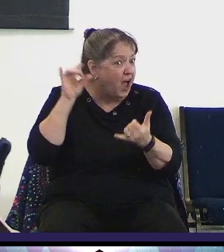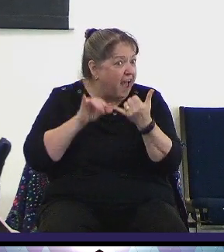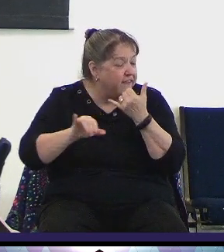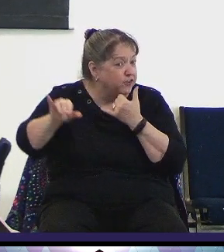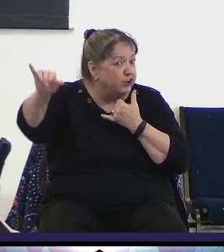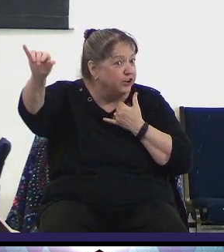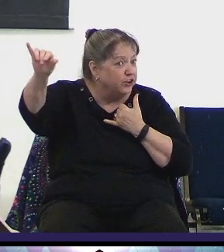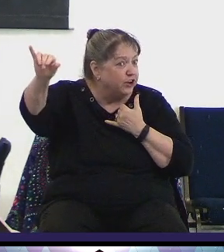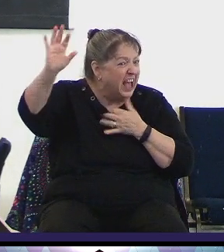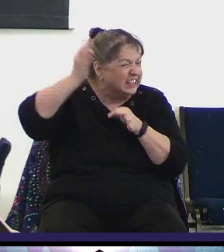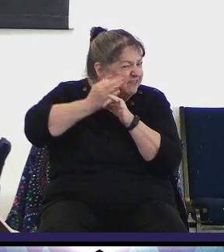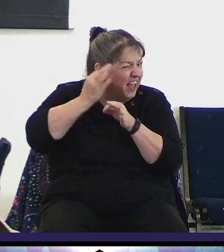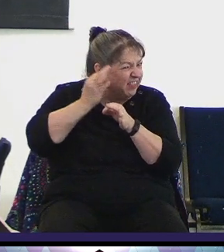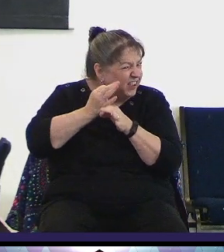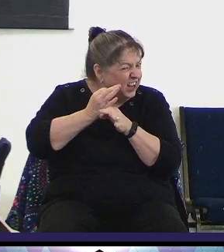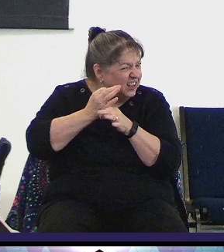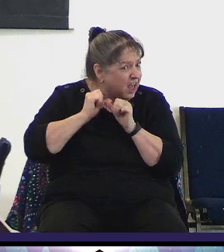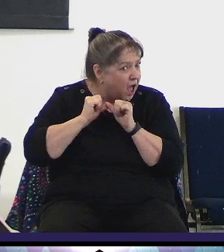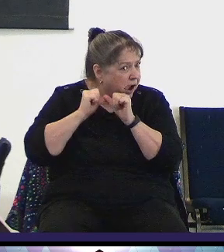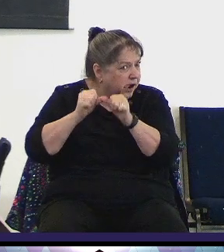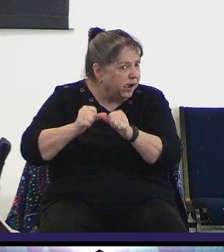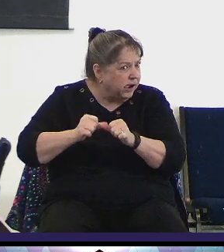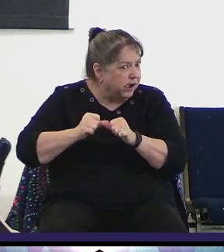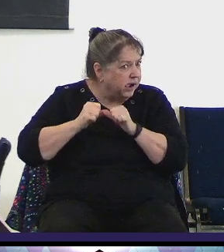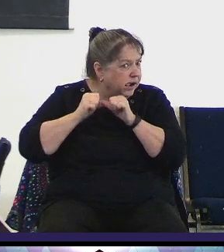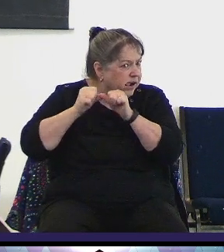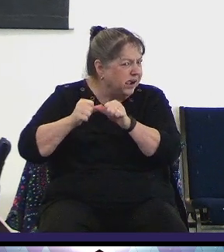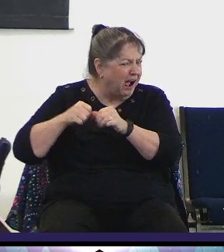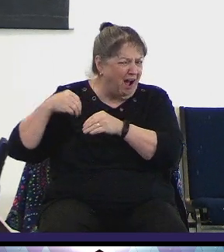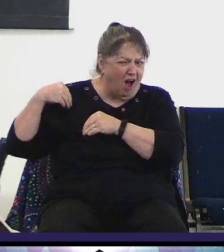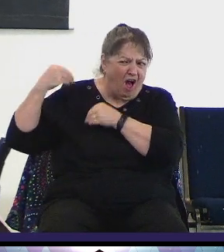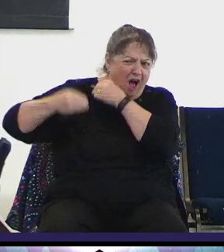faithfulness continues throughout all generations.